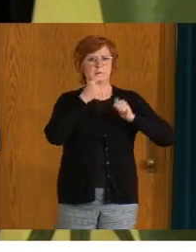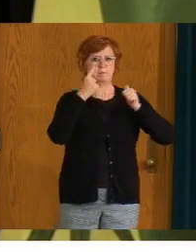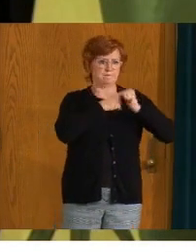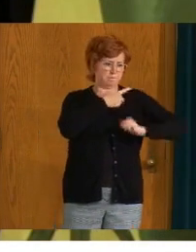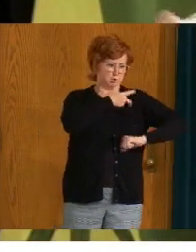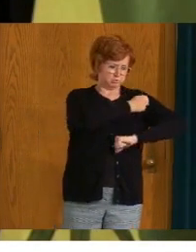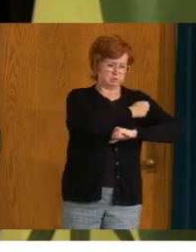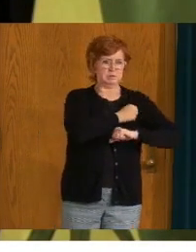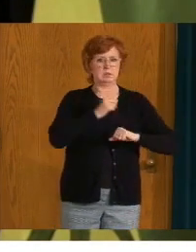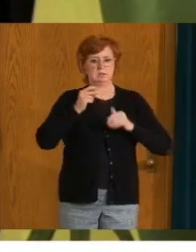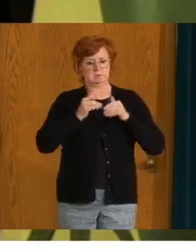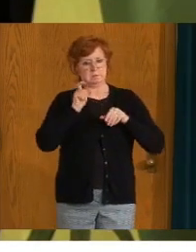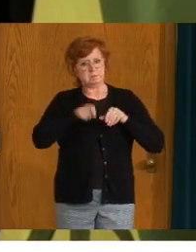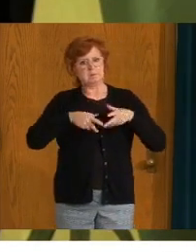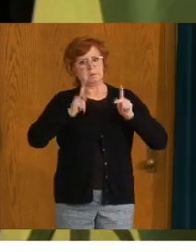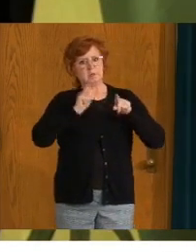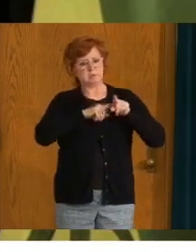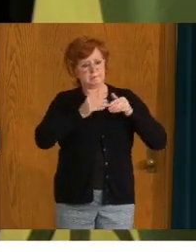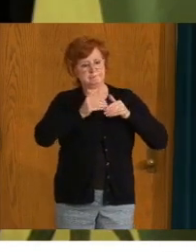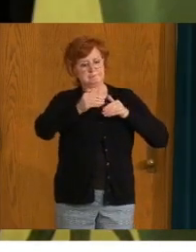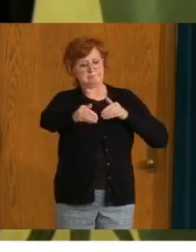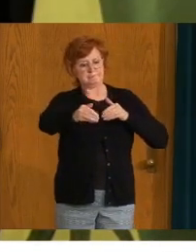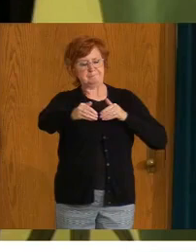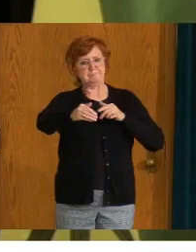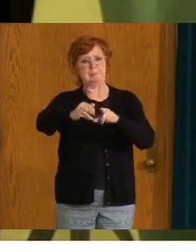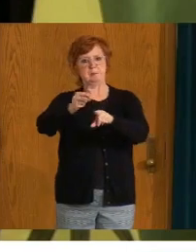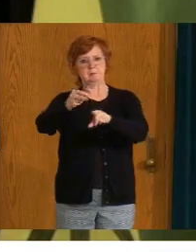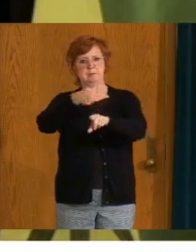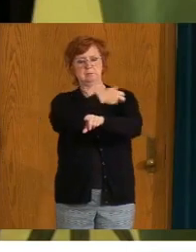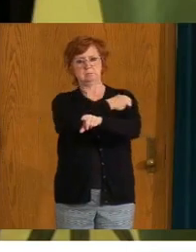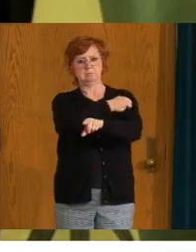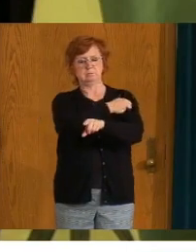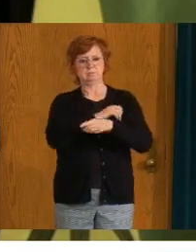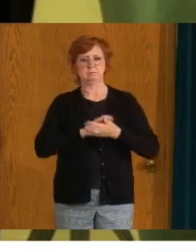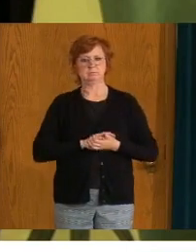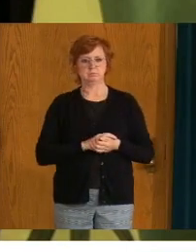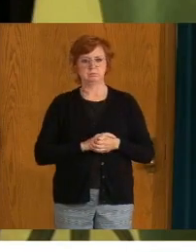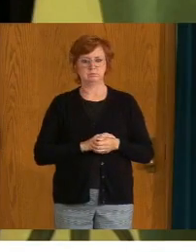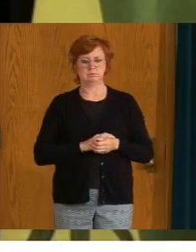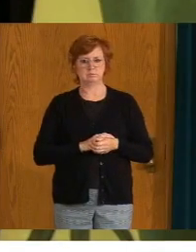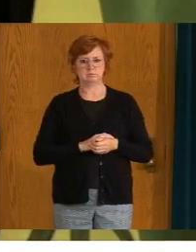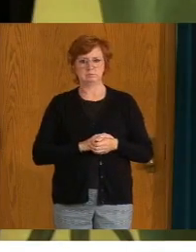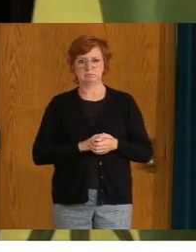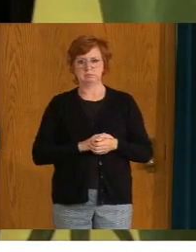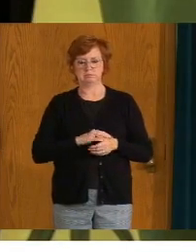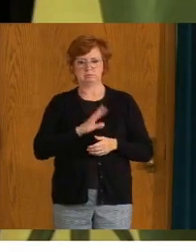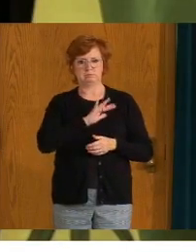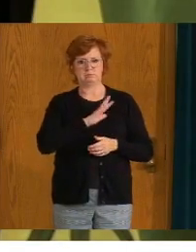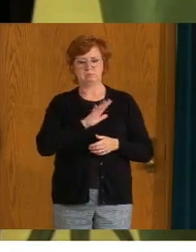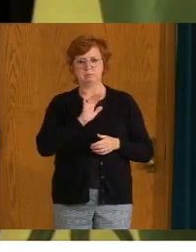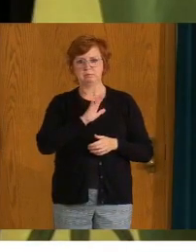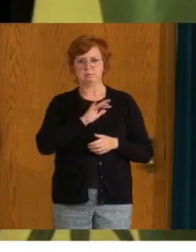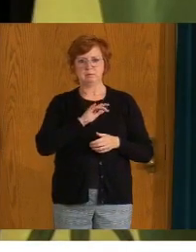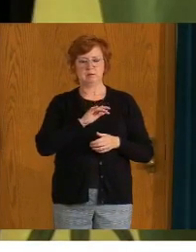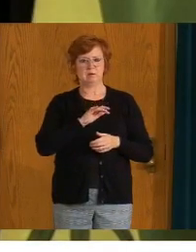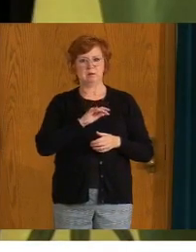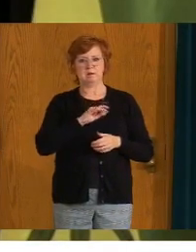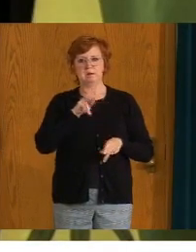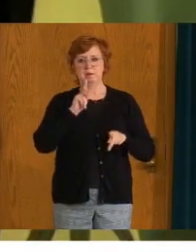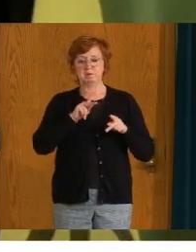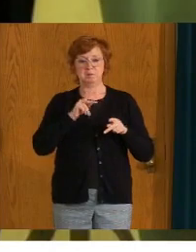not getting the second dose a little too quickly, which really speaks to the difference of where we were just a few weeks ago in